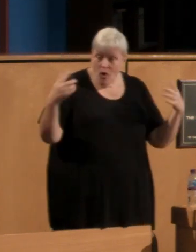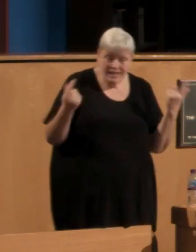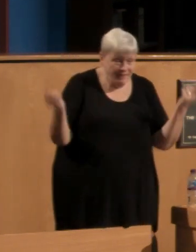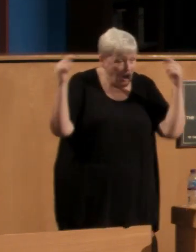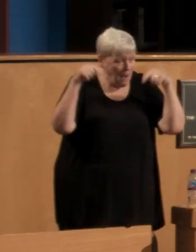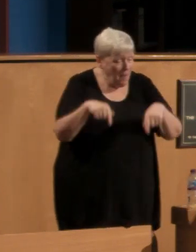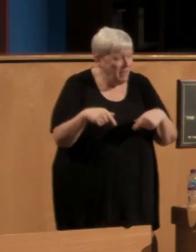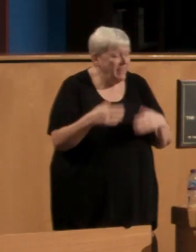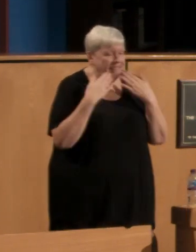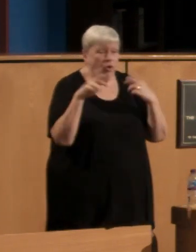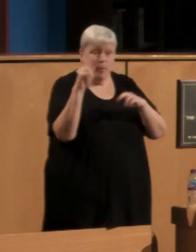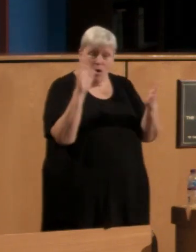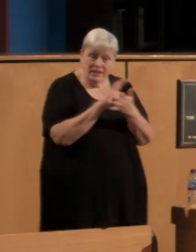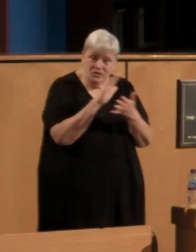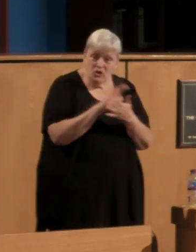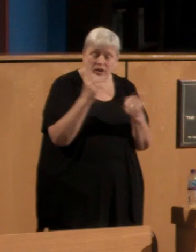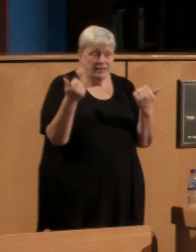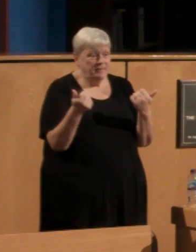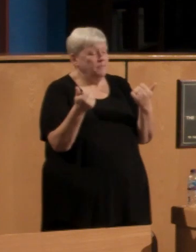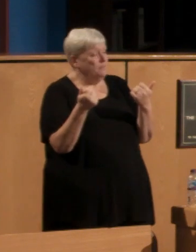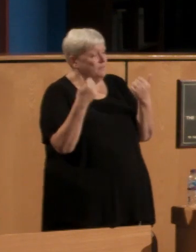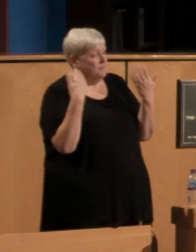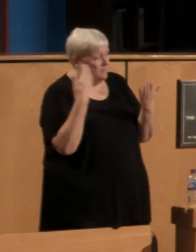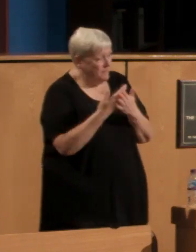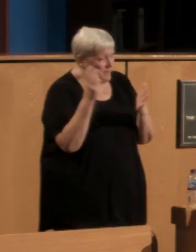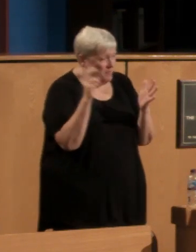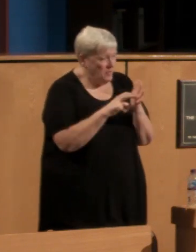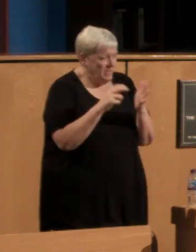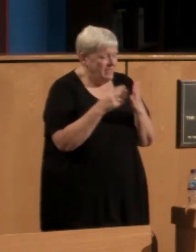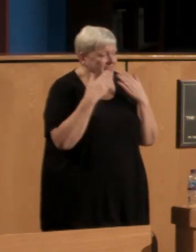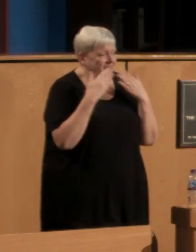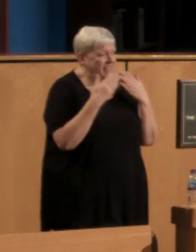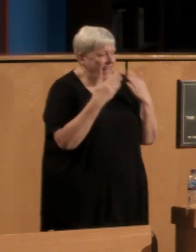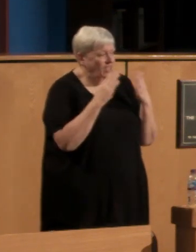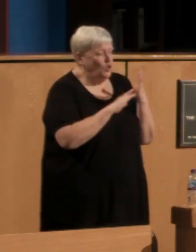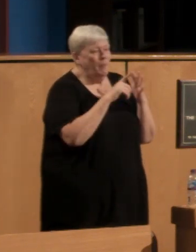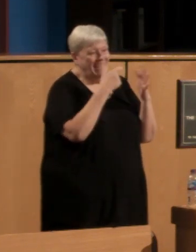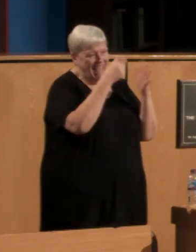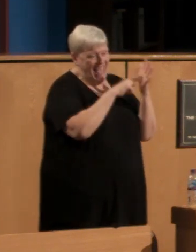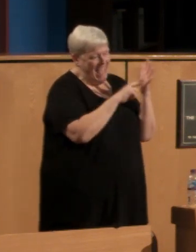attending. I hope you all had as good a time as I did, and I'll see you at the book signing. And thank you to you, McKenna.